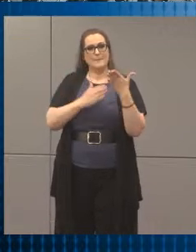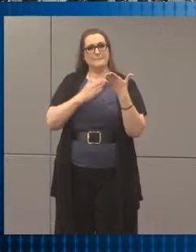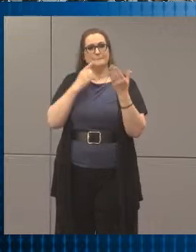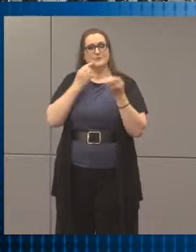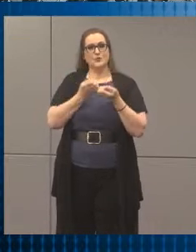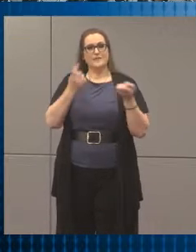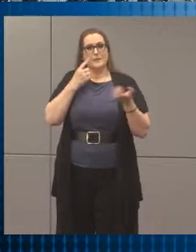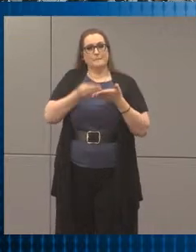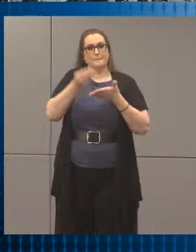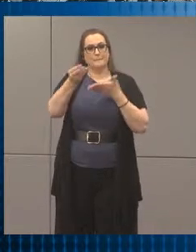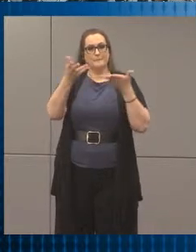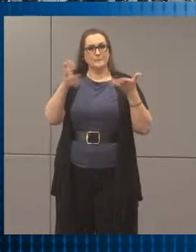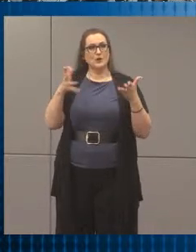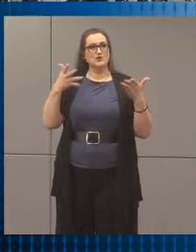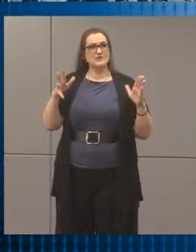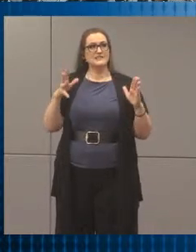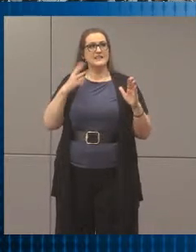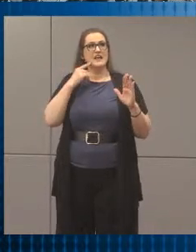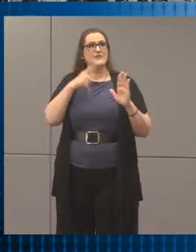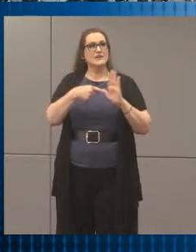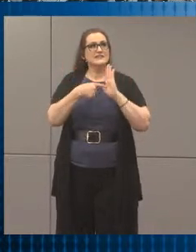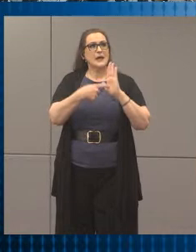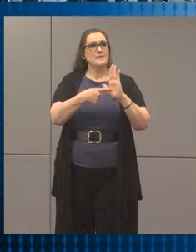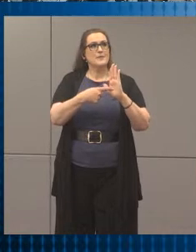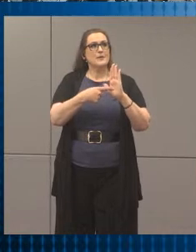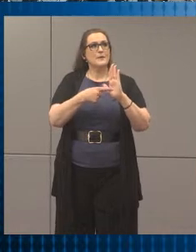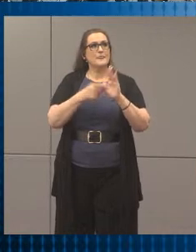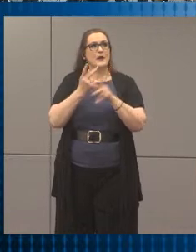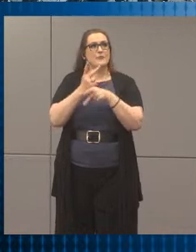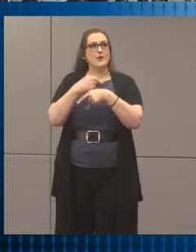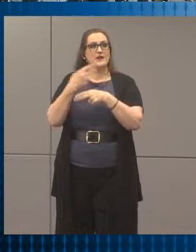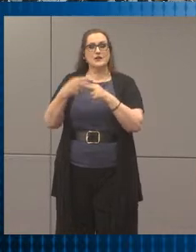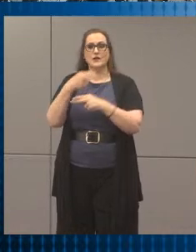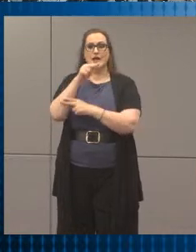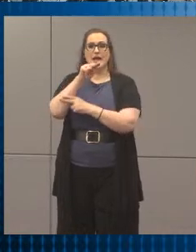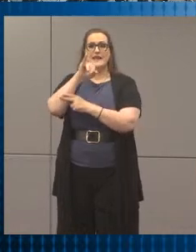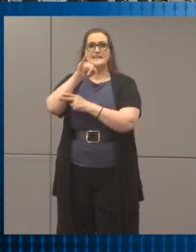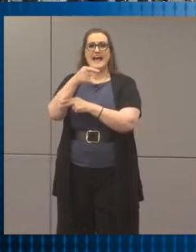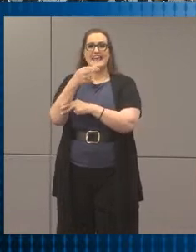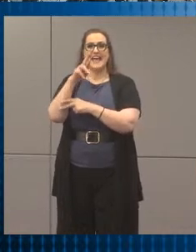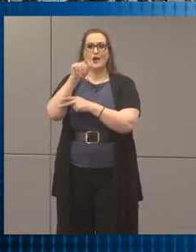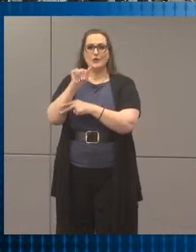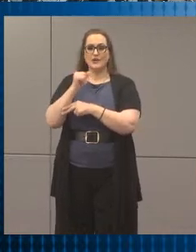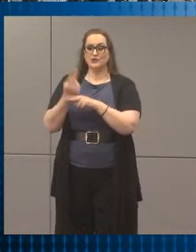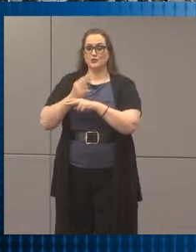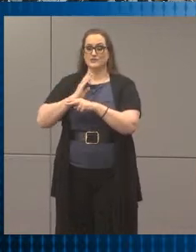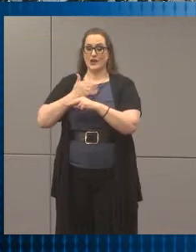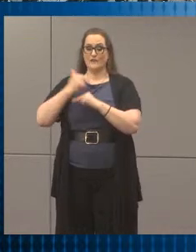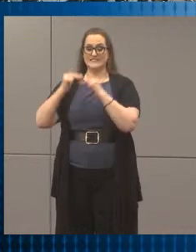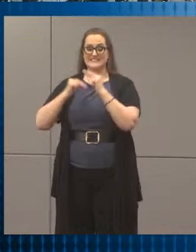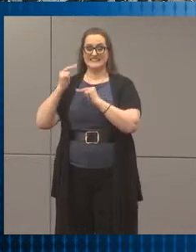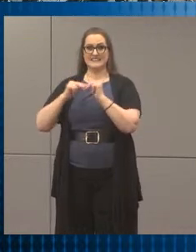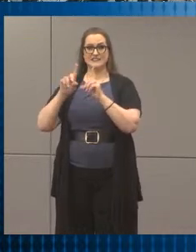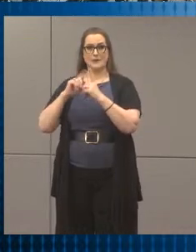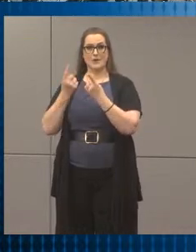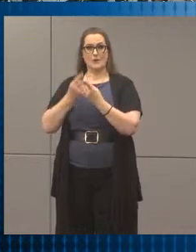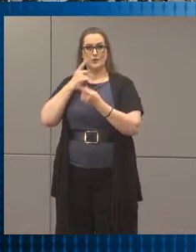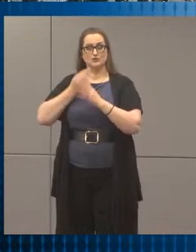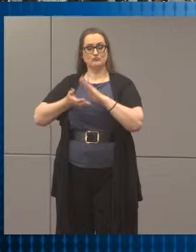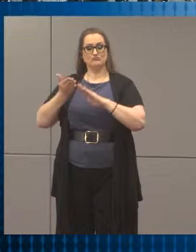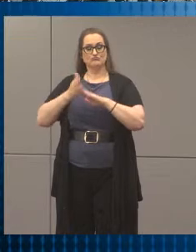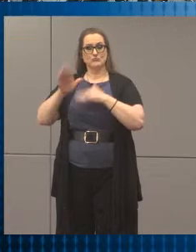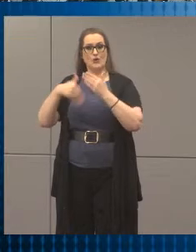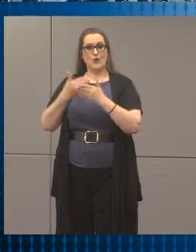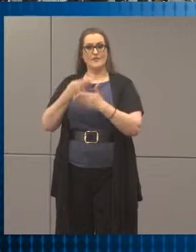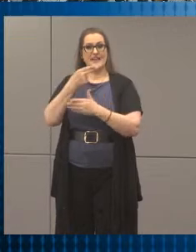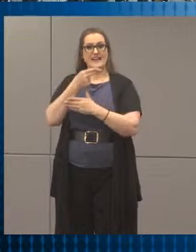have purchased. An example would be a product called Niagara that is used in our facilities department to run all the heating